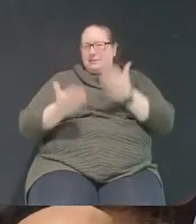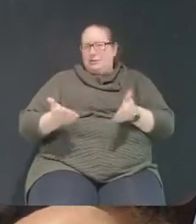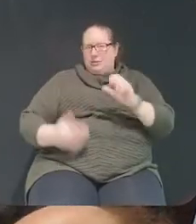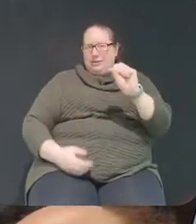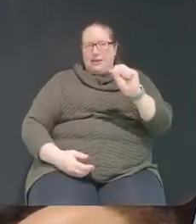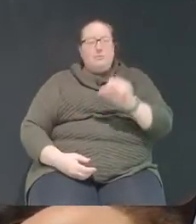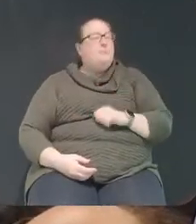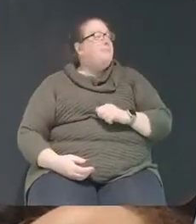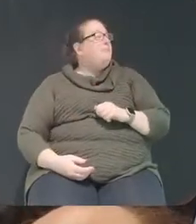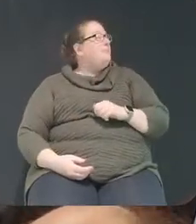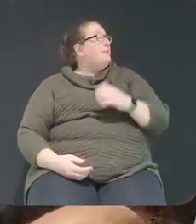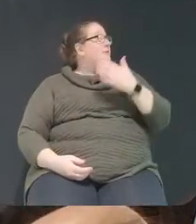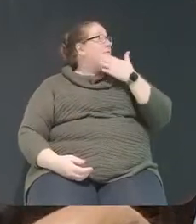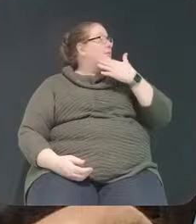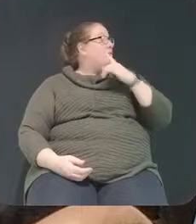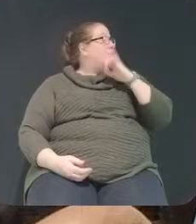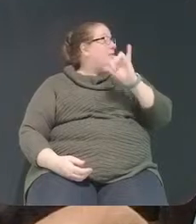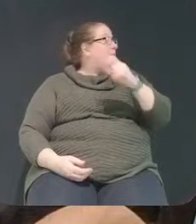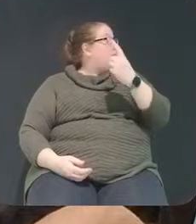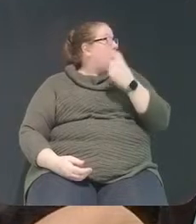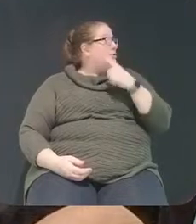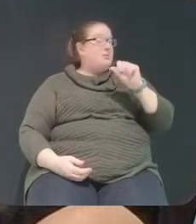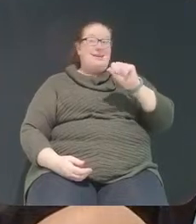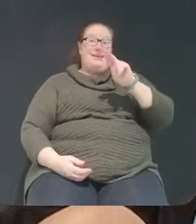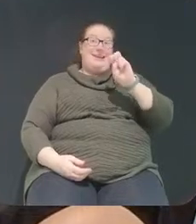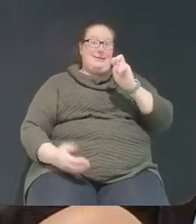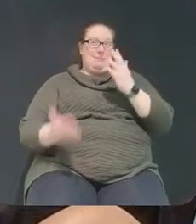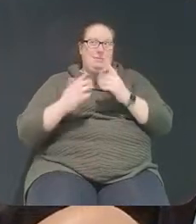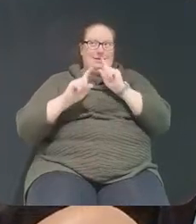question. I think Anne can probably answer part of this too.